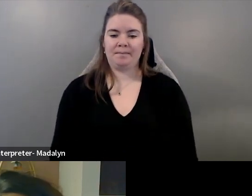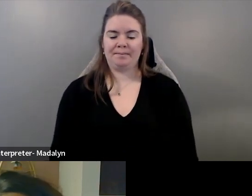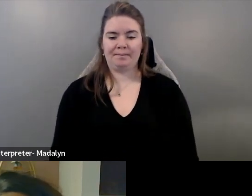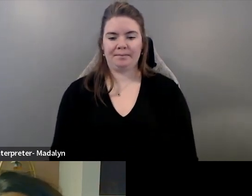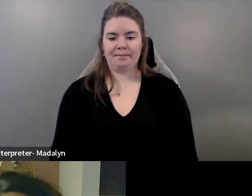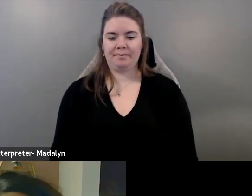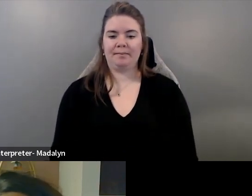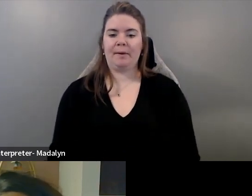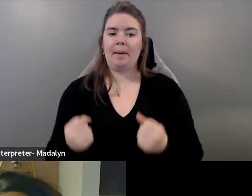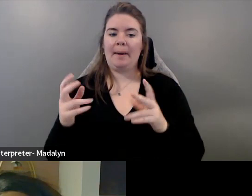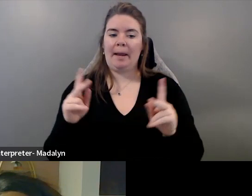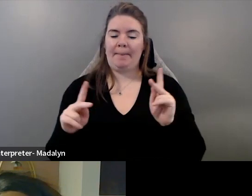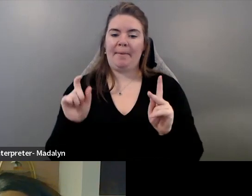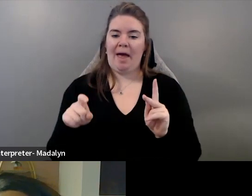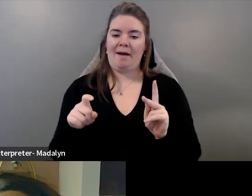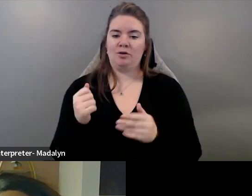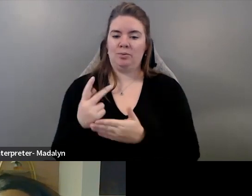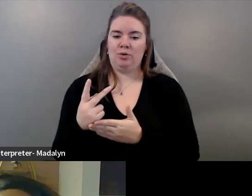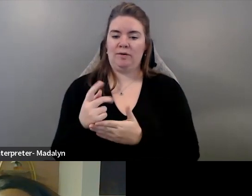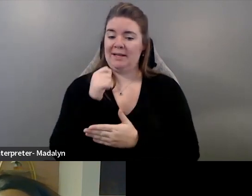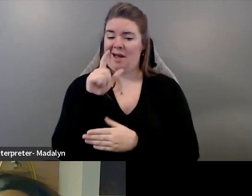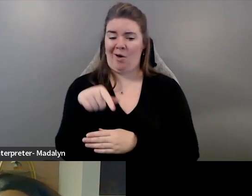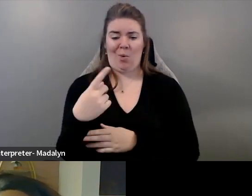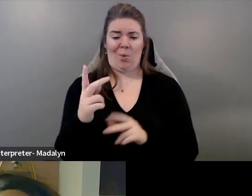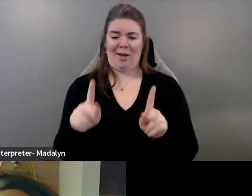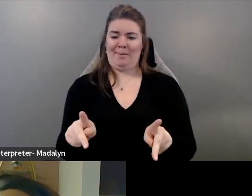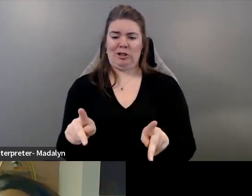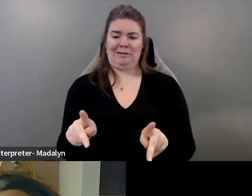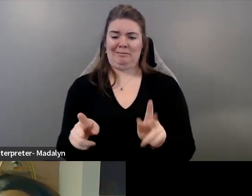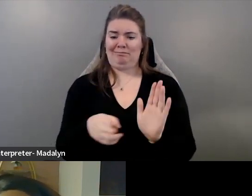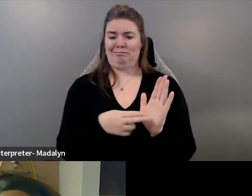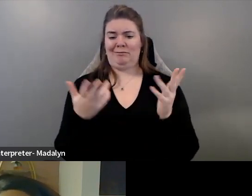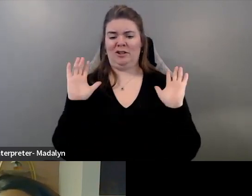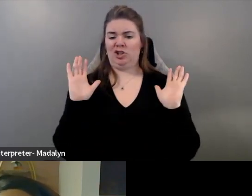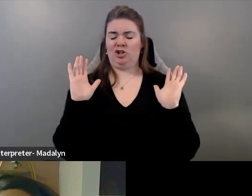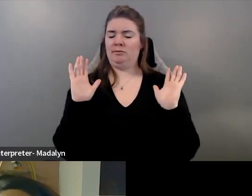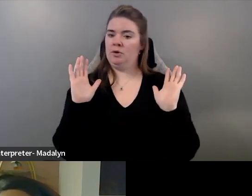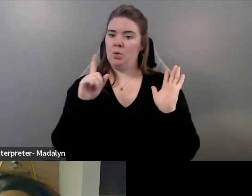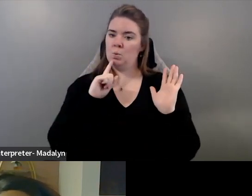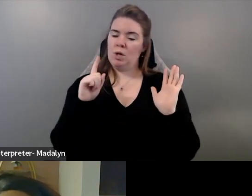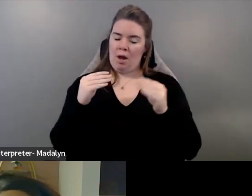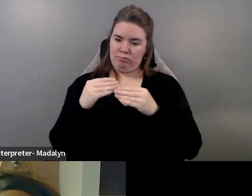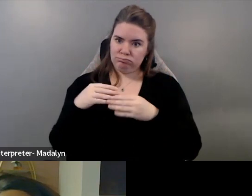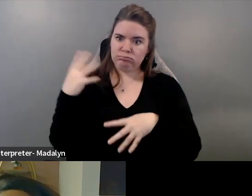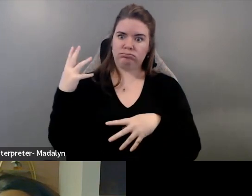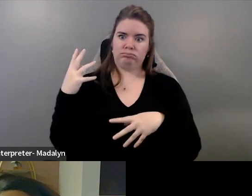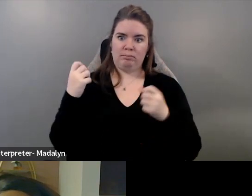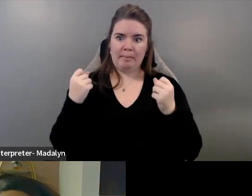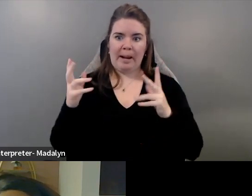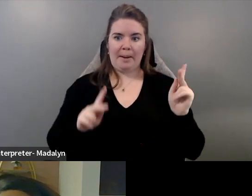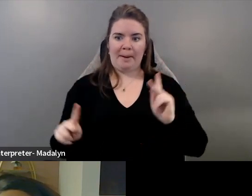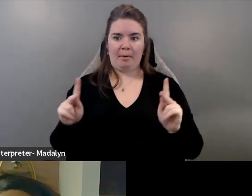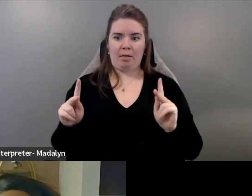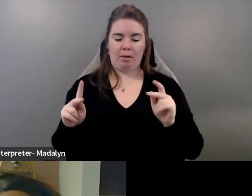of people have to kind of approve it. It's not just one person. It is a series of people, and everyone has a little bit of